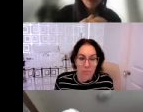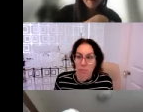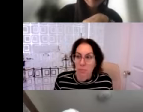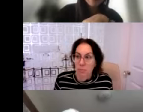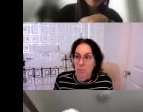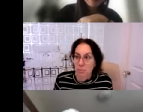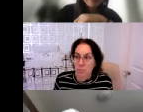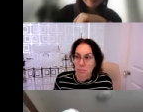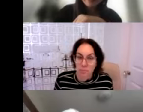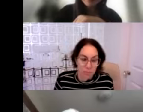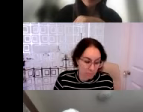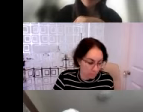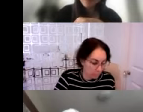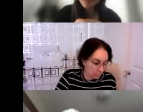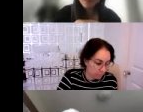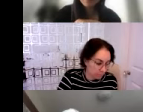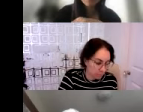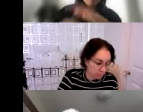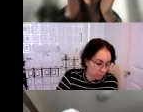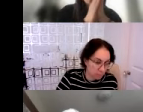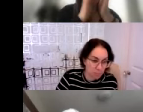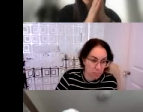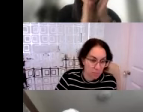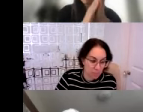So thank you all so much, and I'm happy to take questions.